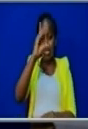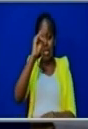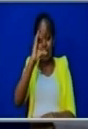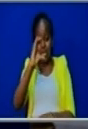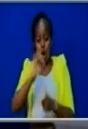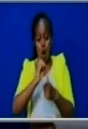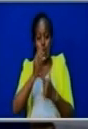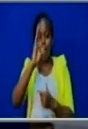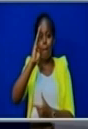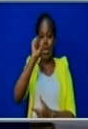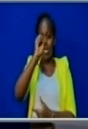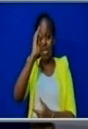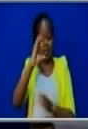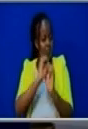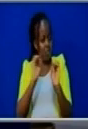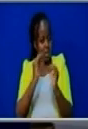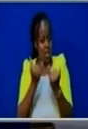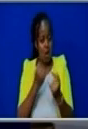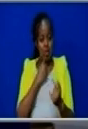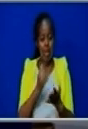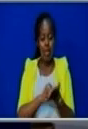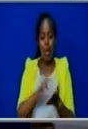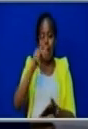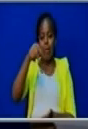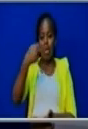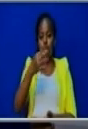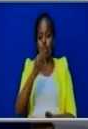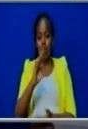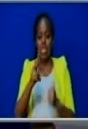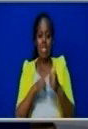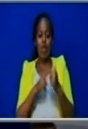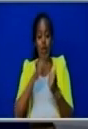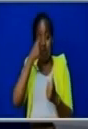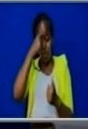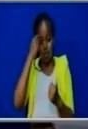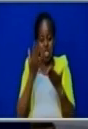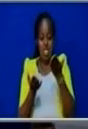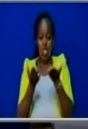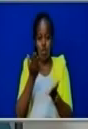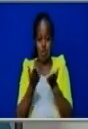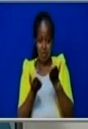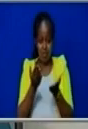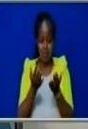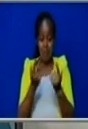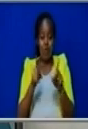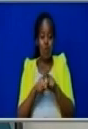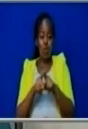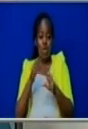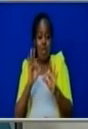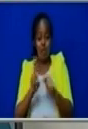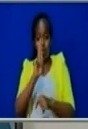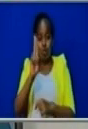It is there at the center. In fact, you talk about the pH of 7 Yes. because it's neutral. Okay. Also, if you test